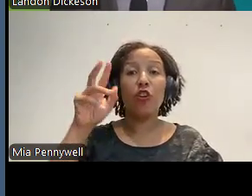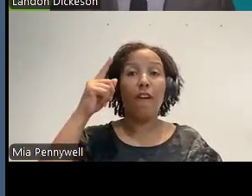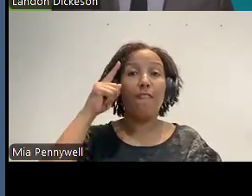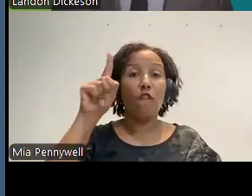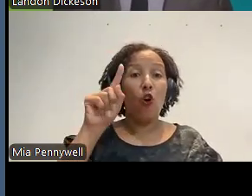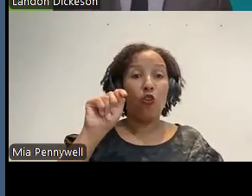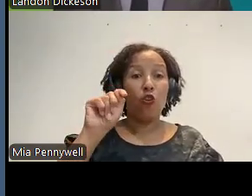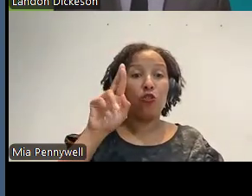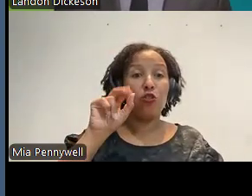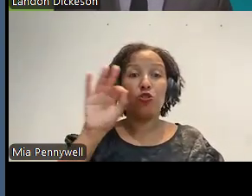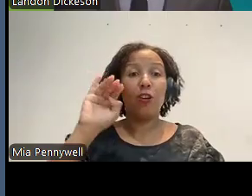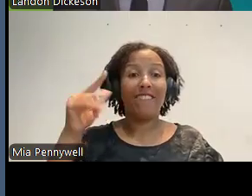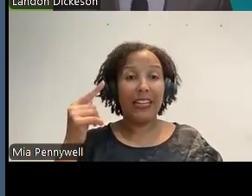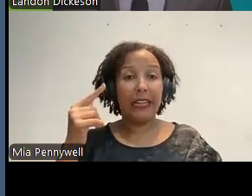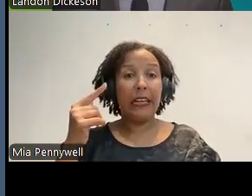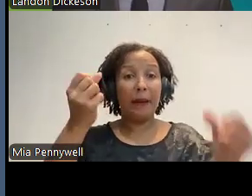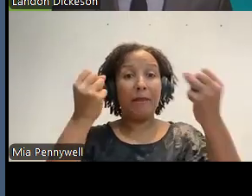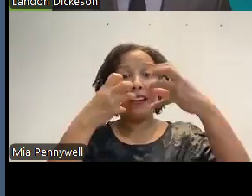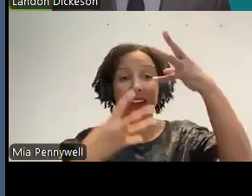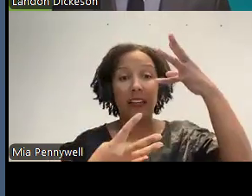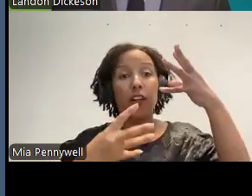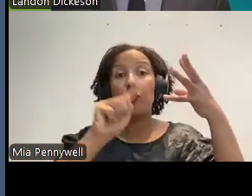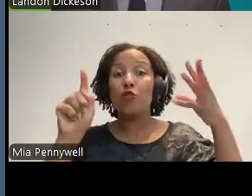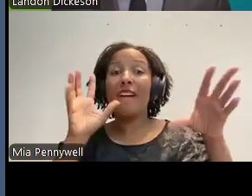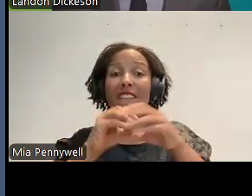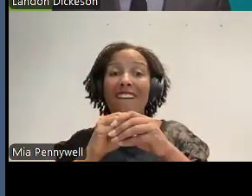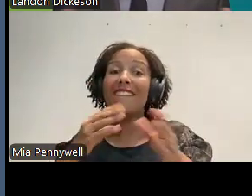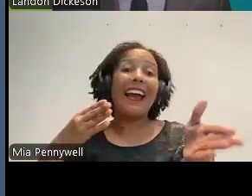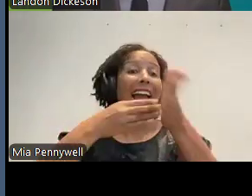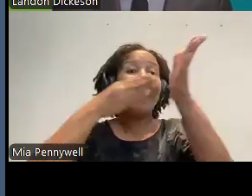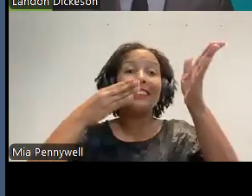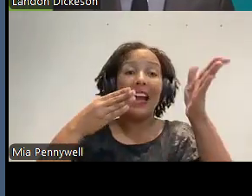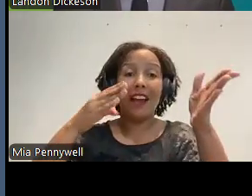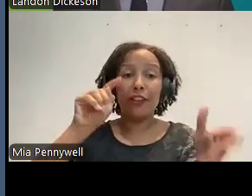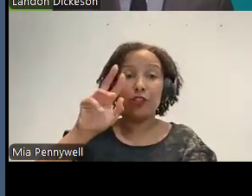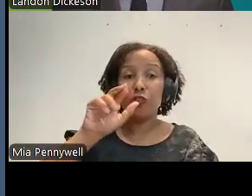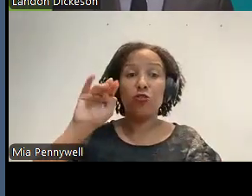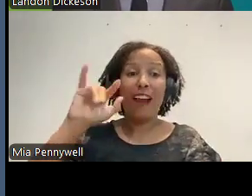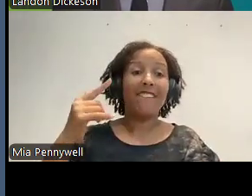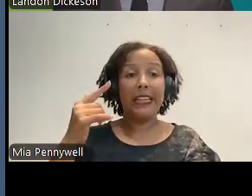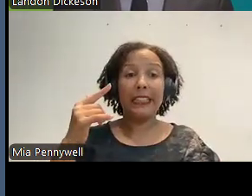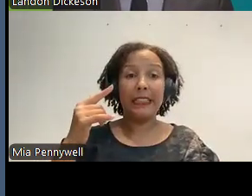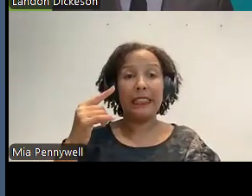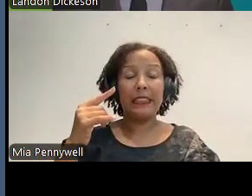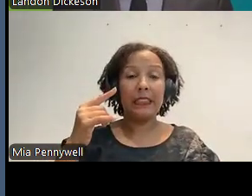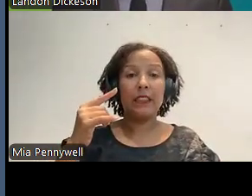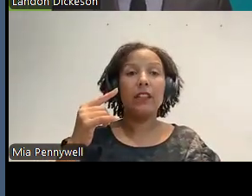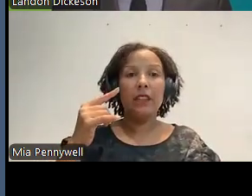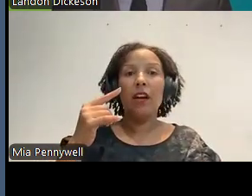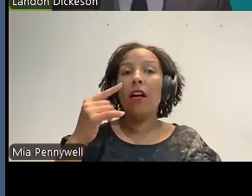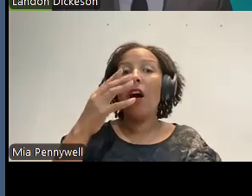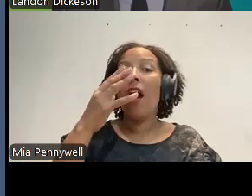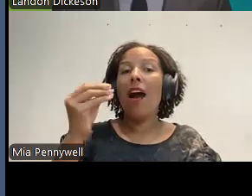to be well recognized by individuals in the anti-trafficking movement, as well as those who have seen signs